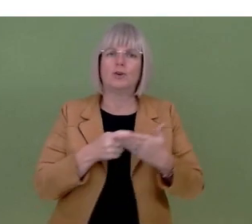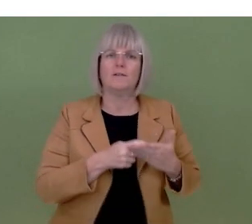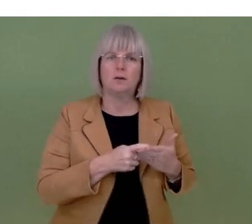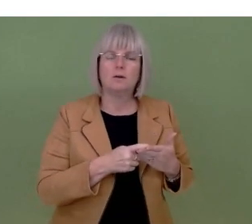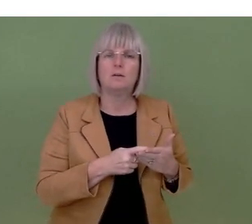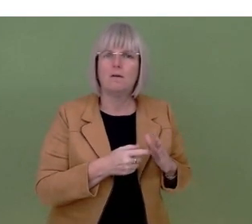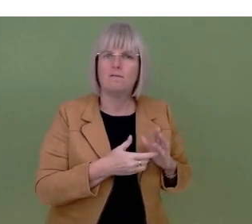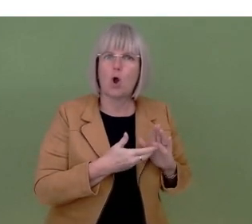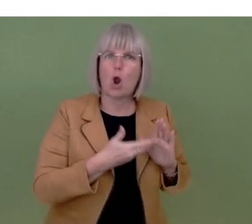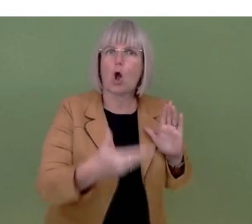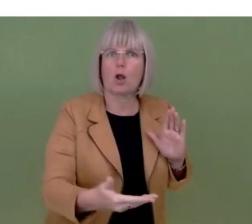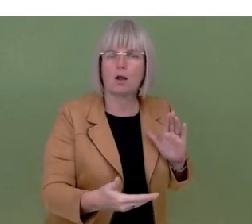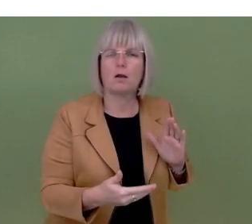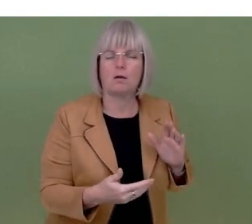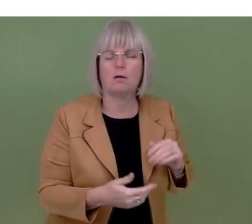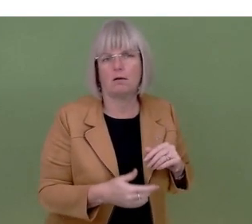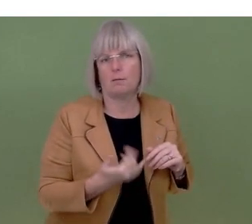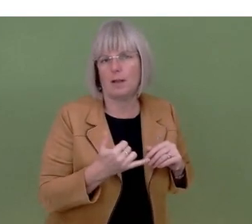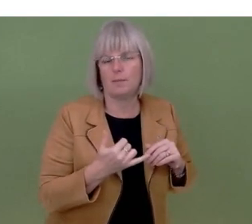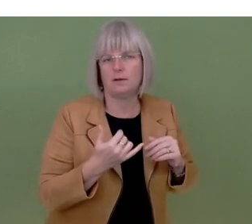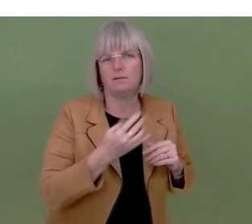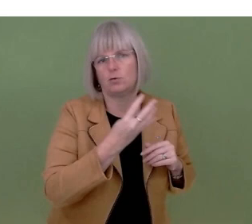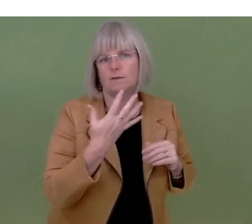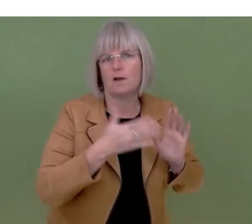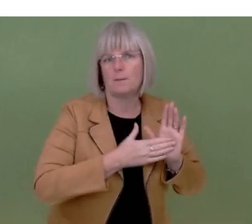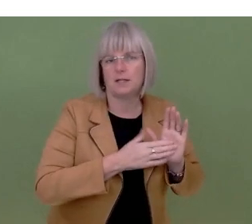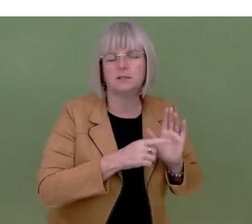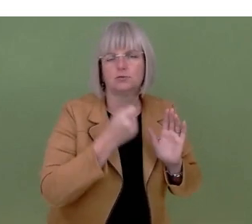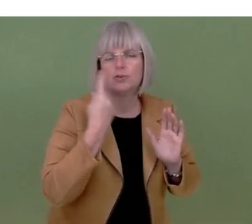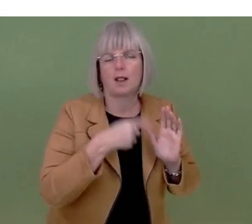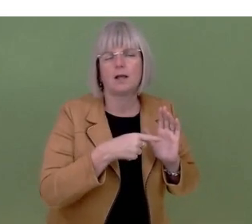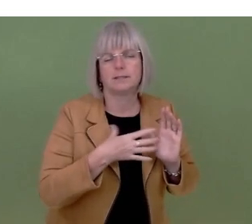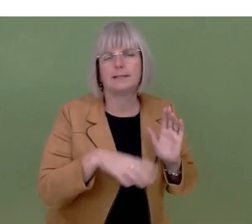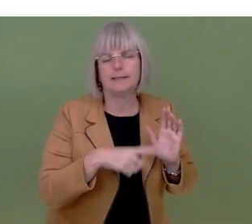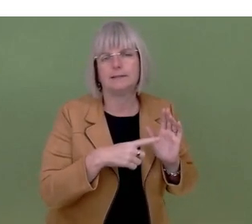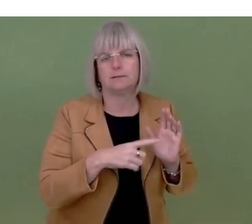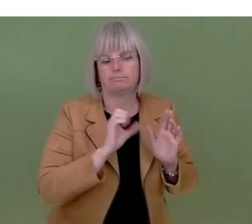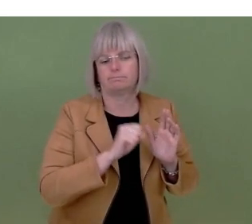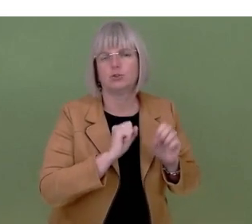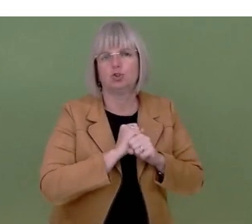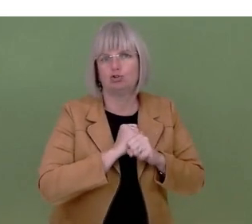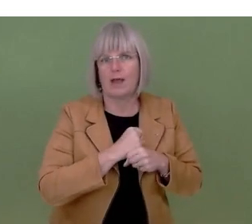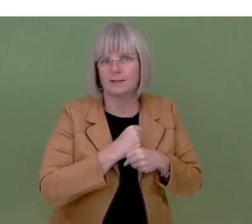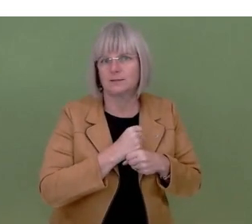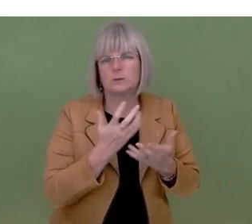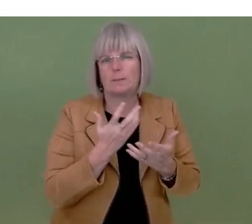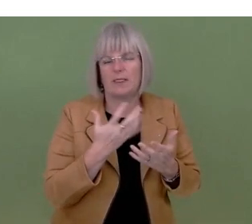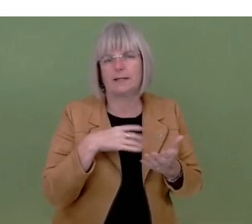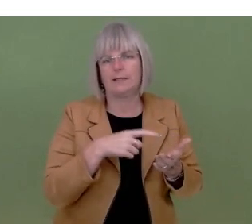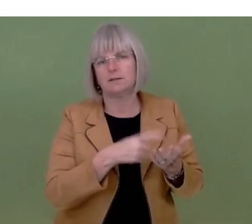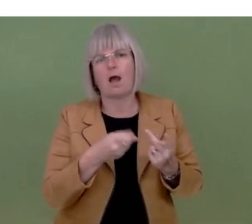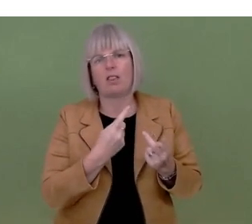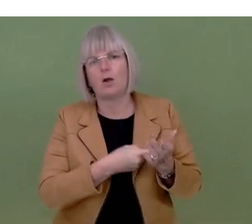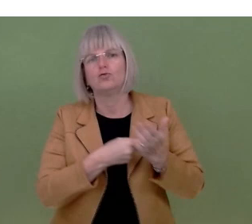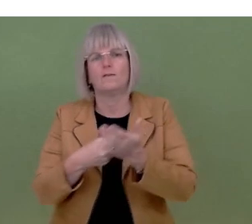that that person needs referring potentially into IAP settings or secondary care settings. They do the group work